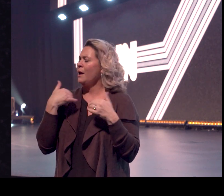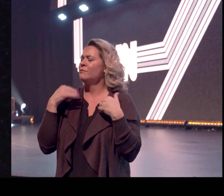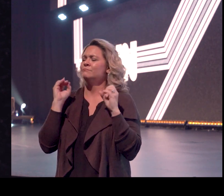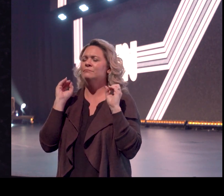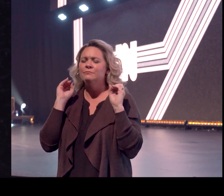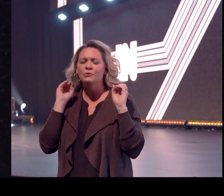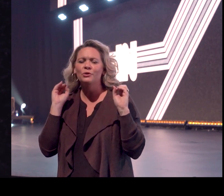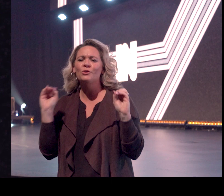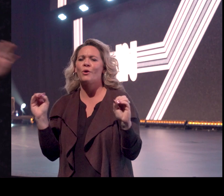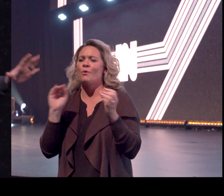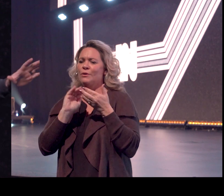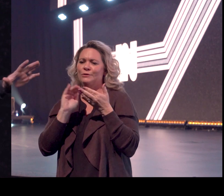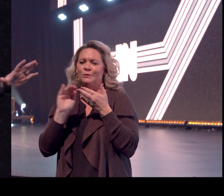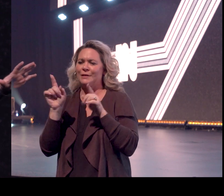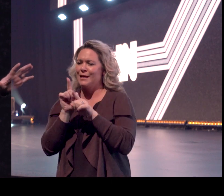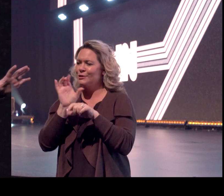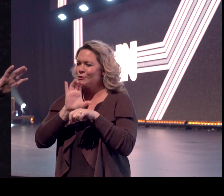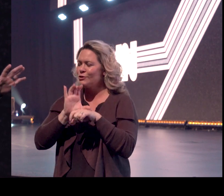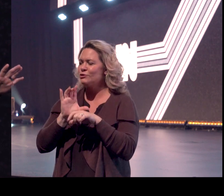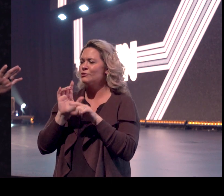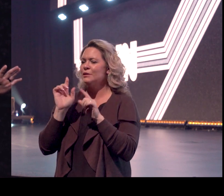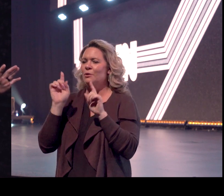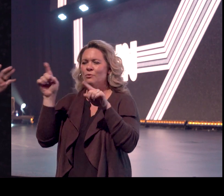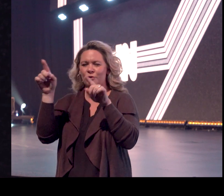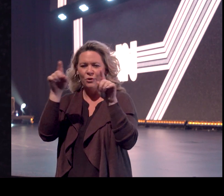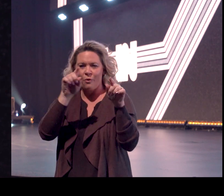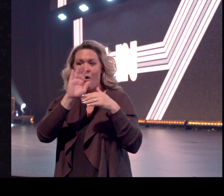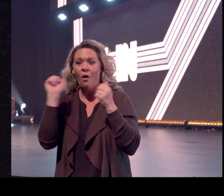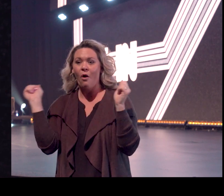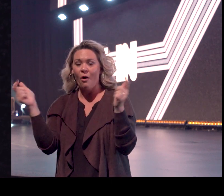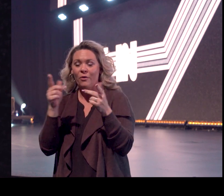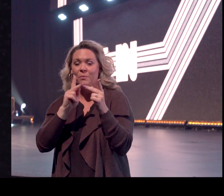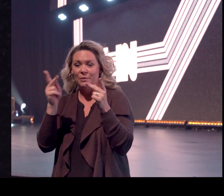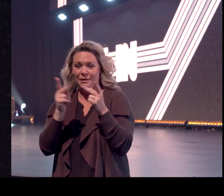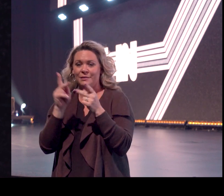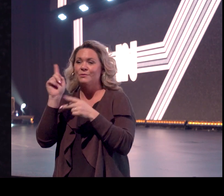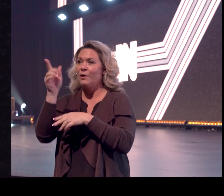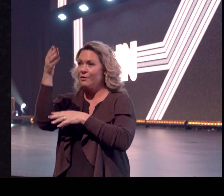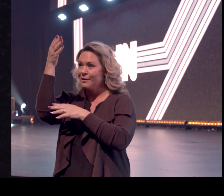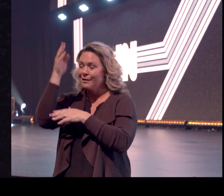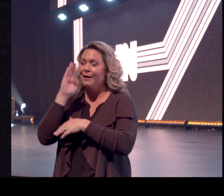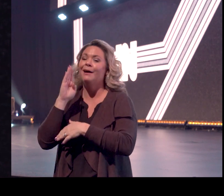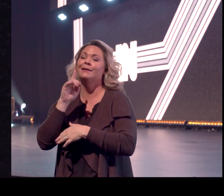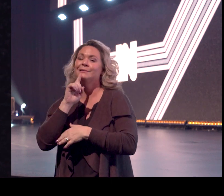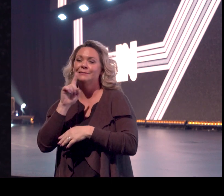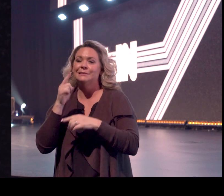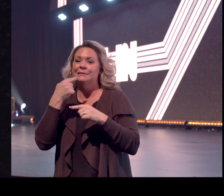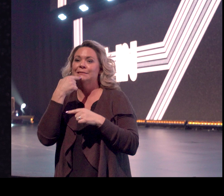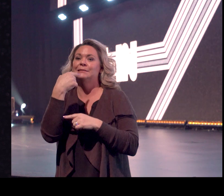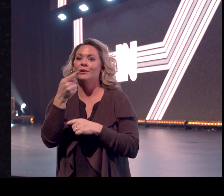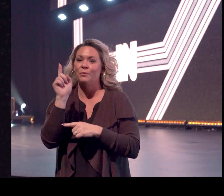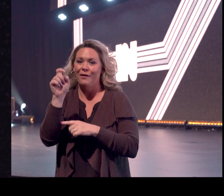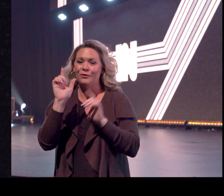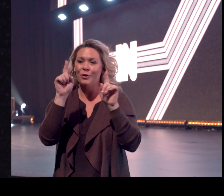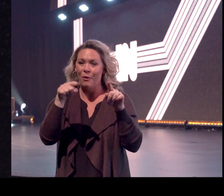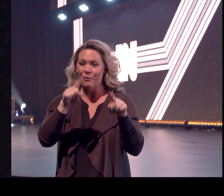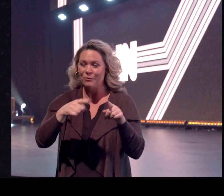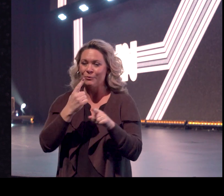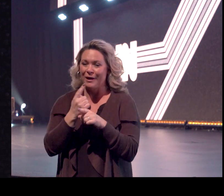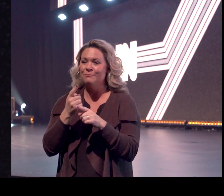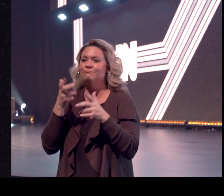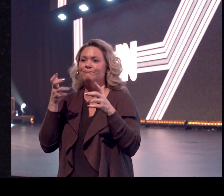but we have no excuse as a church to go every place God is calling us, because where much is given, much is required, right?